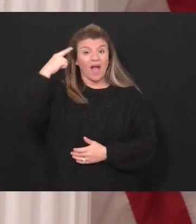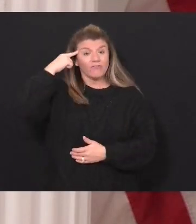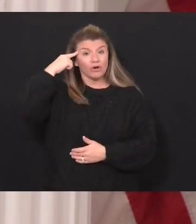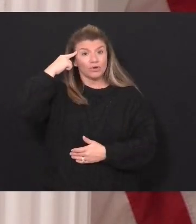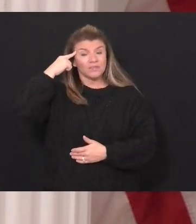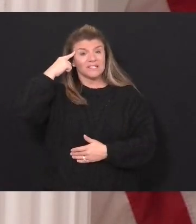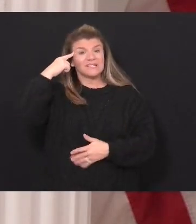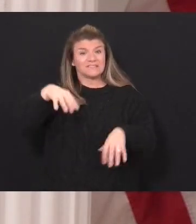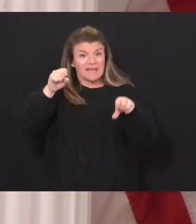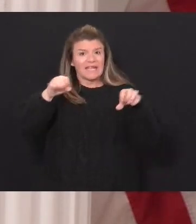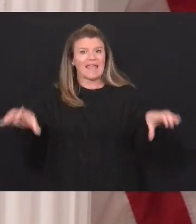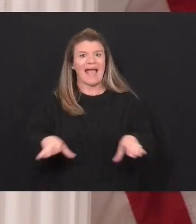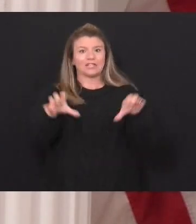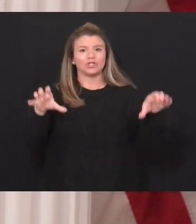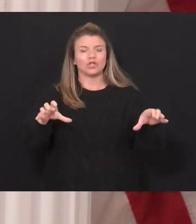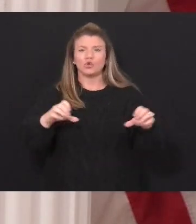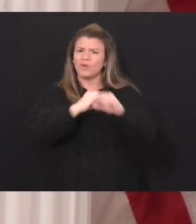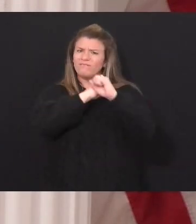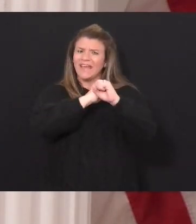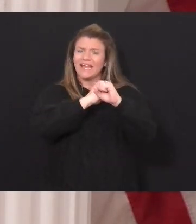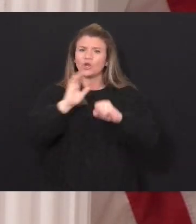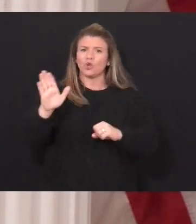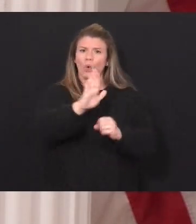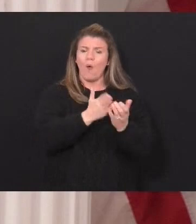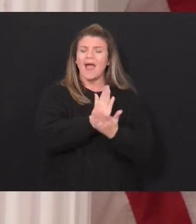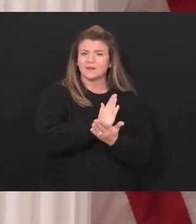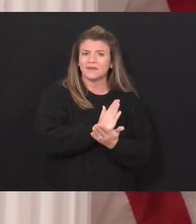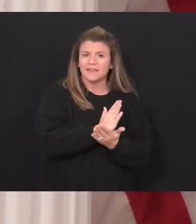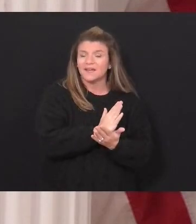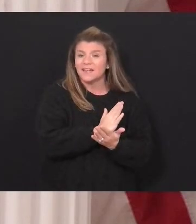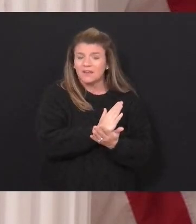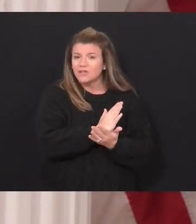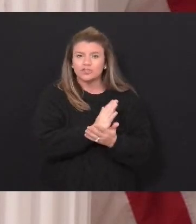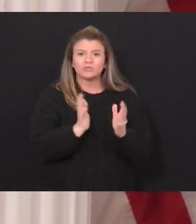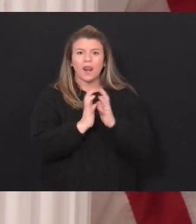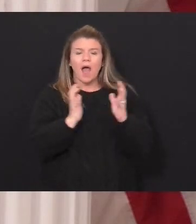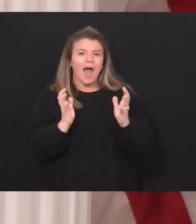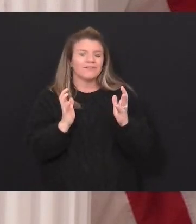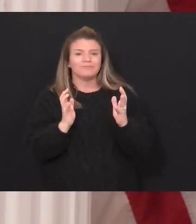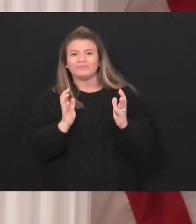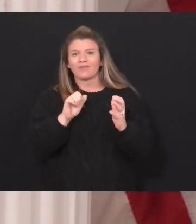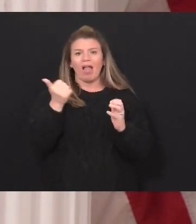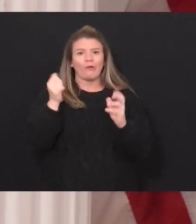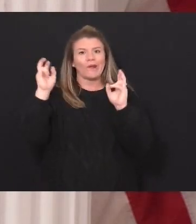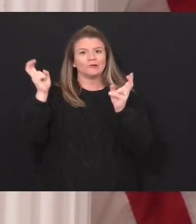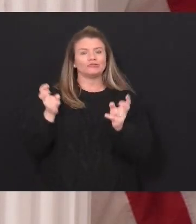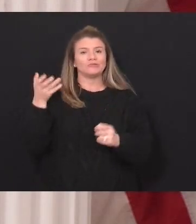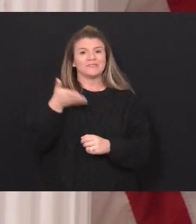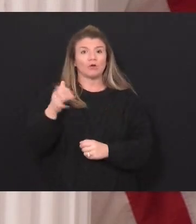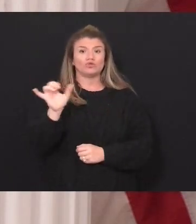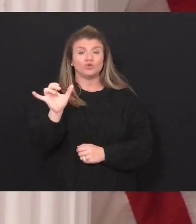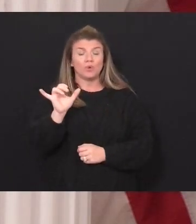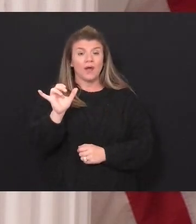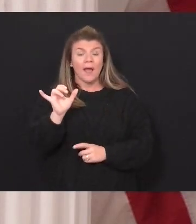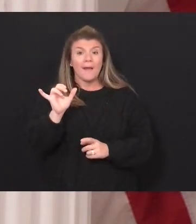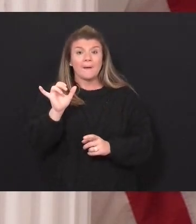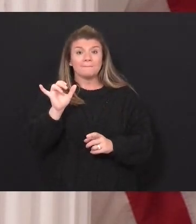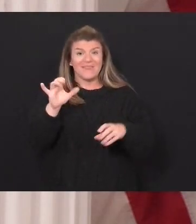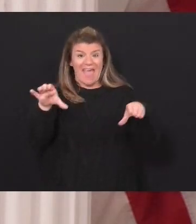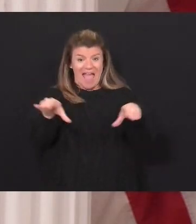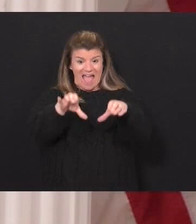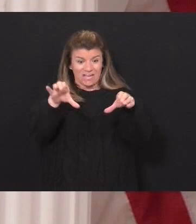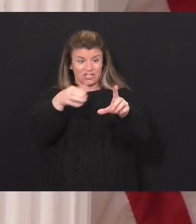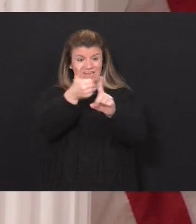actions to defend a constitutional right. So there are a lot of competing issues at stake here, but the action is designed